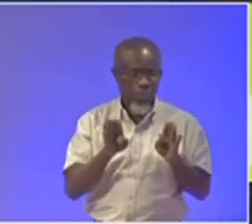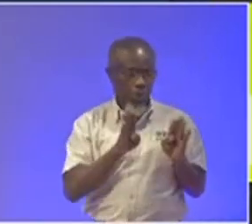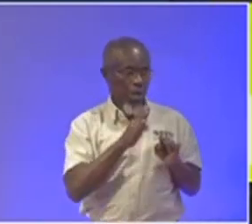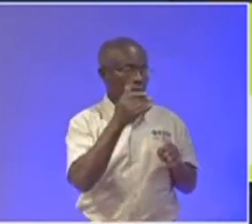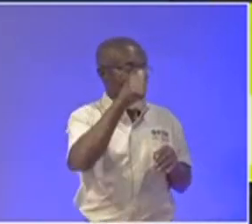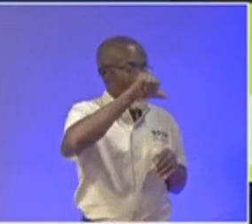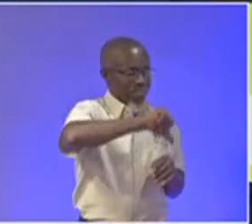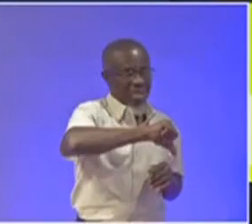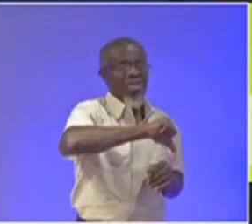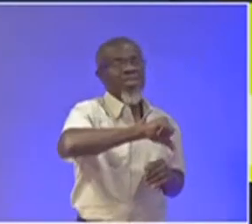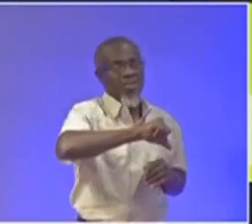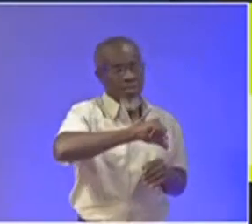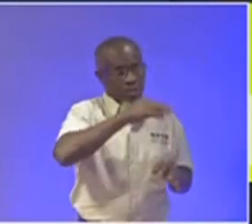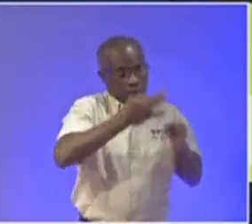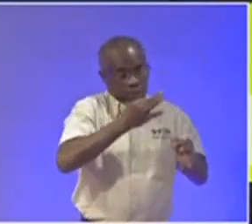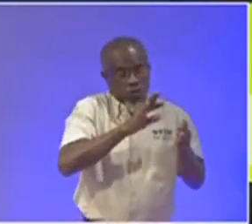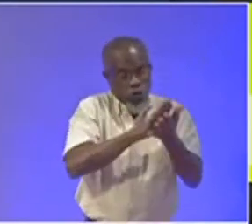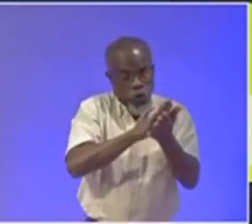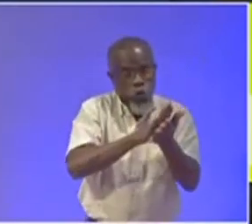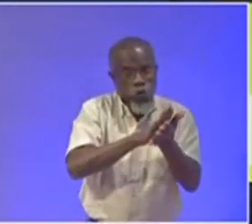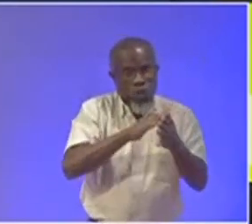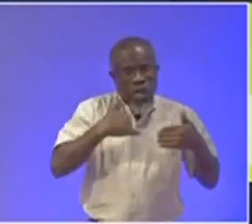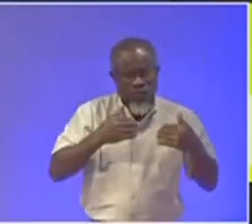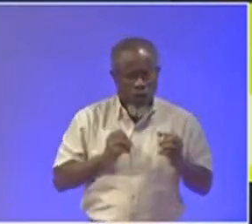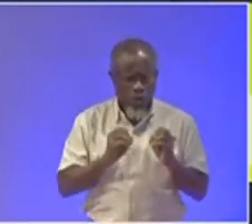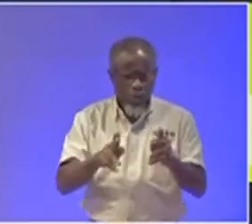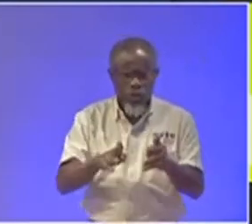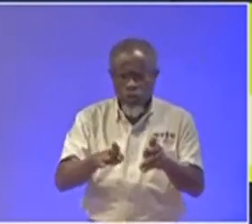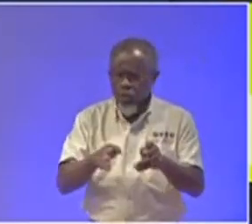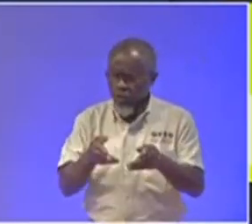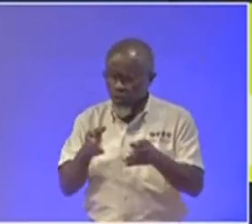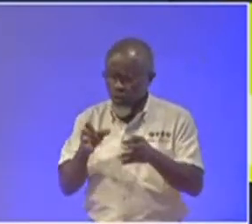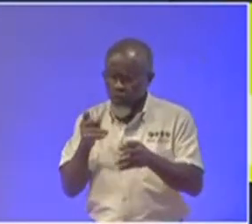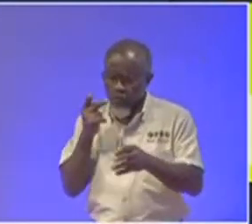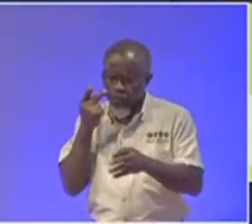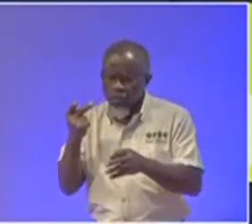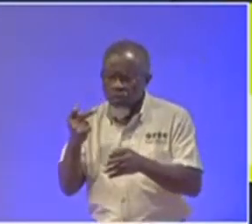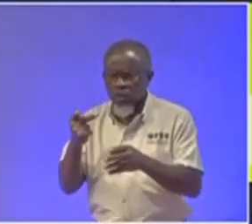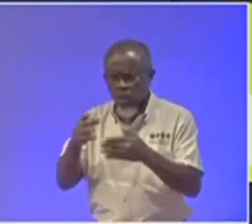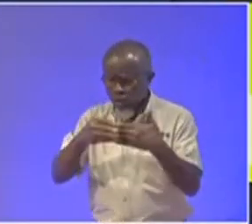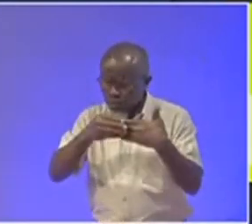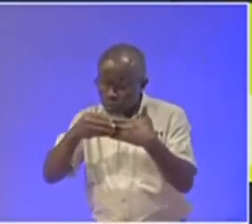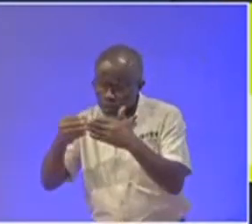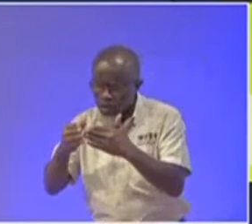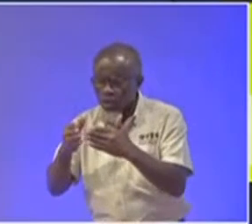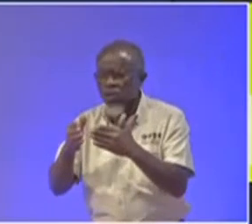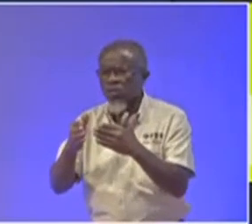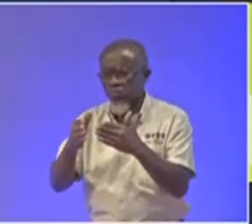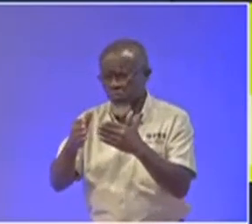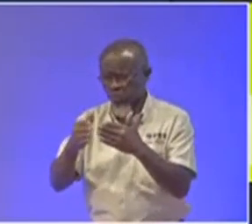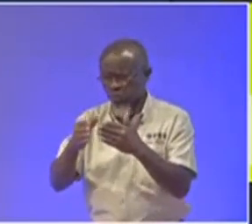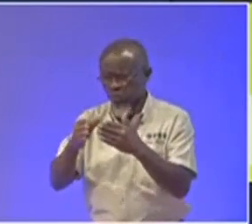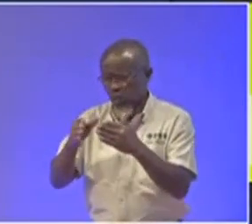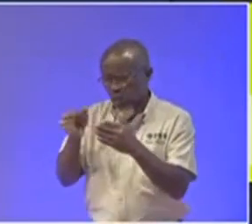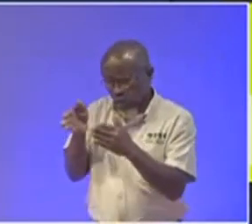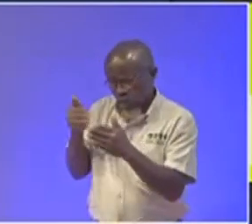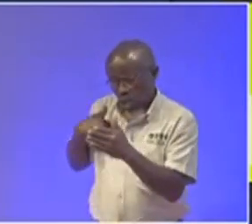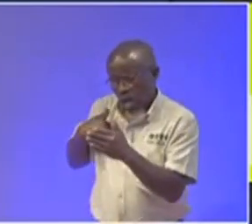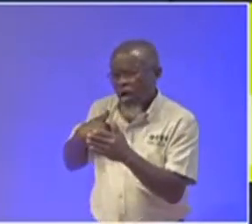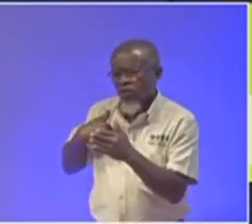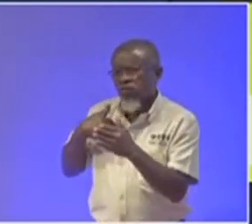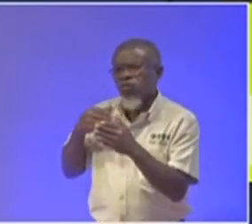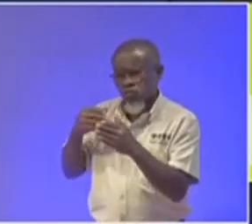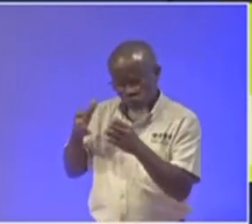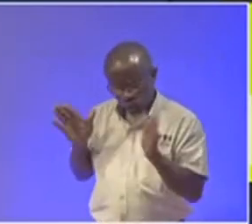so if schools are able to create spaces where the leadership skills and capacity of these students are